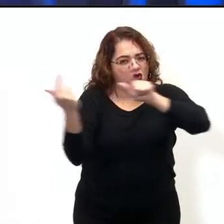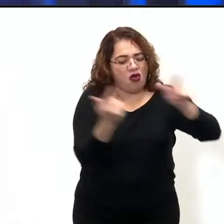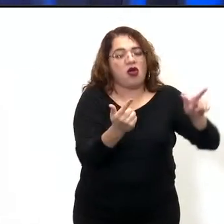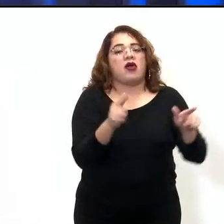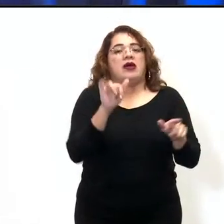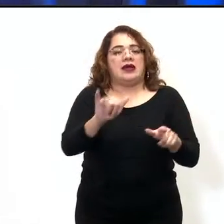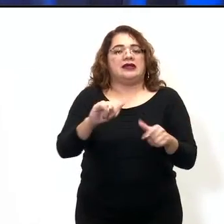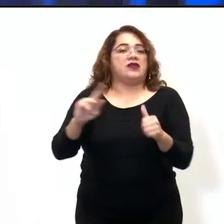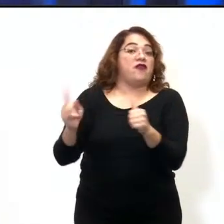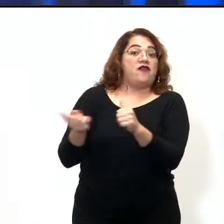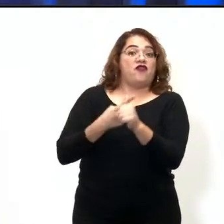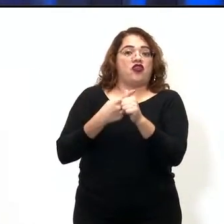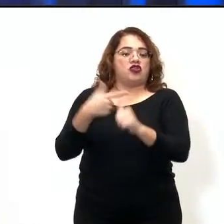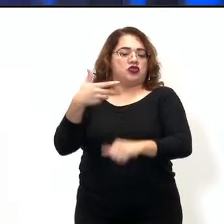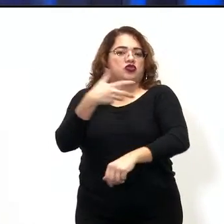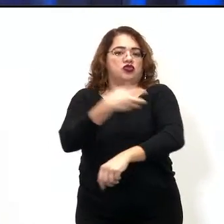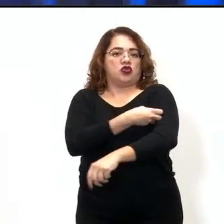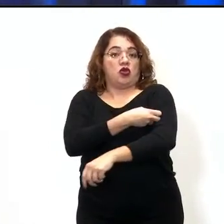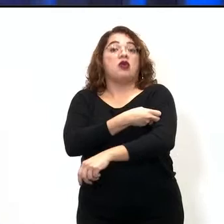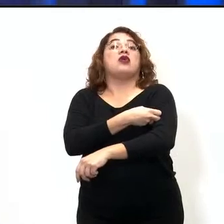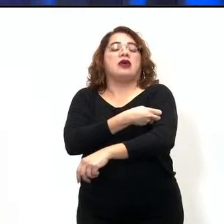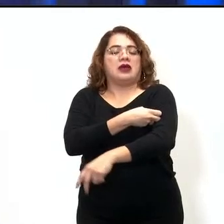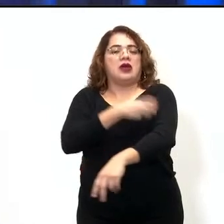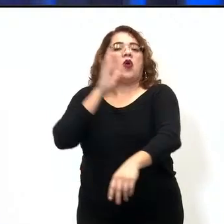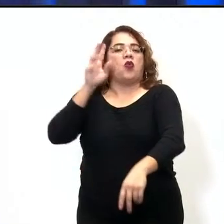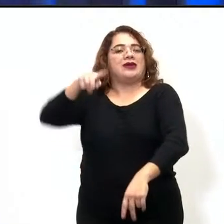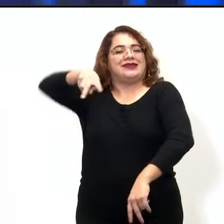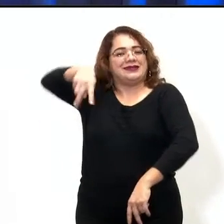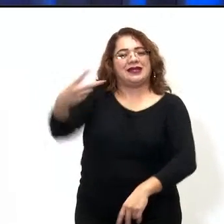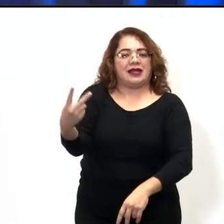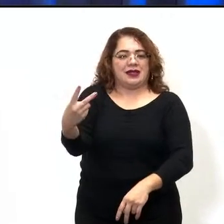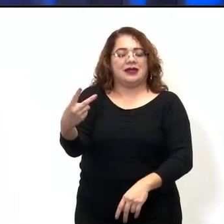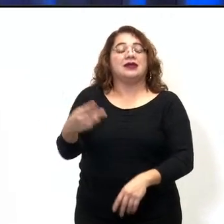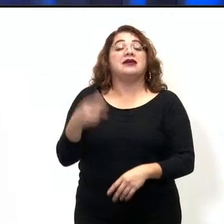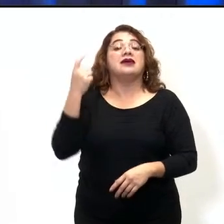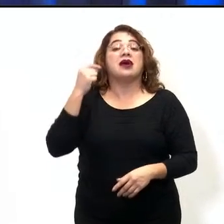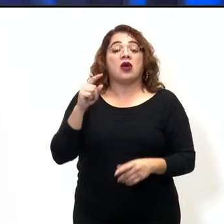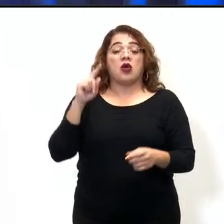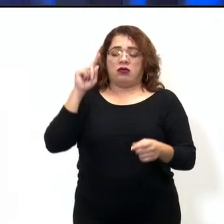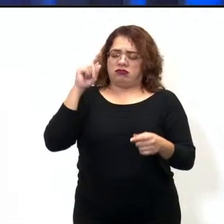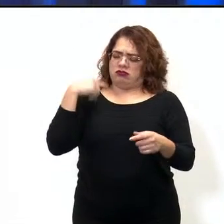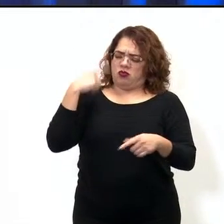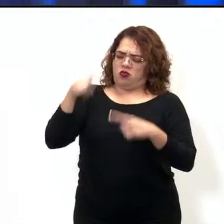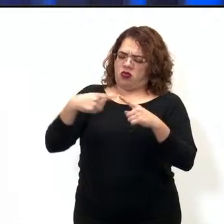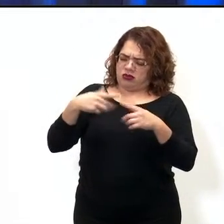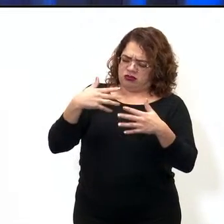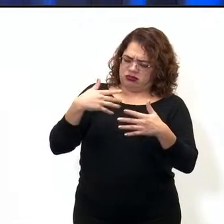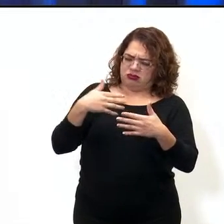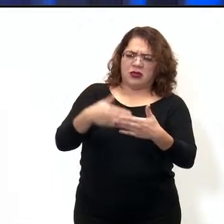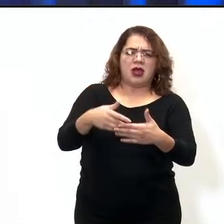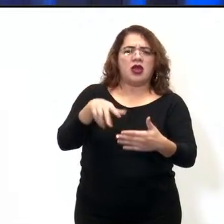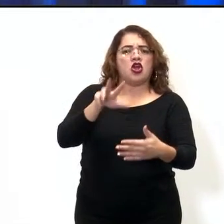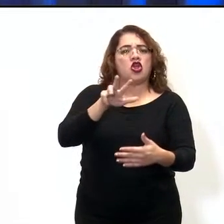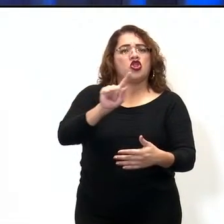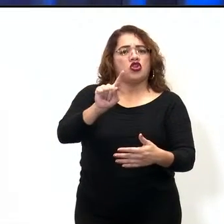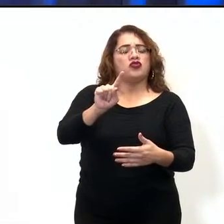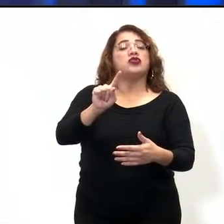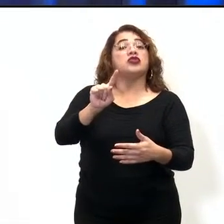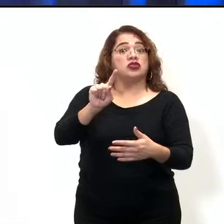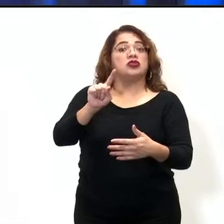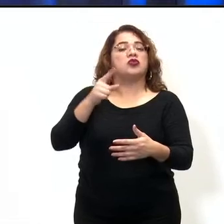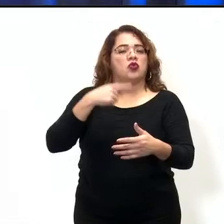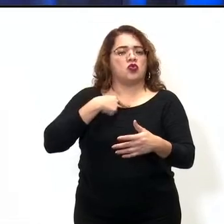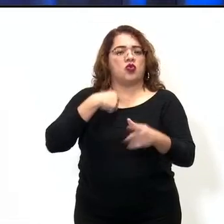first part of the vaccine in the days ahead. And so by the end of the year, we should have hopefully completed all